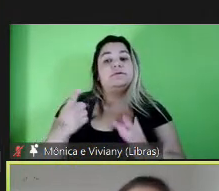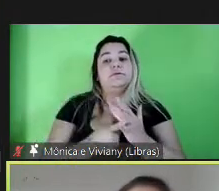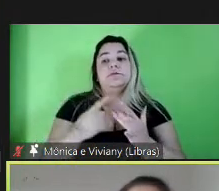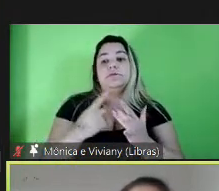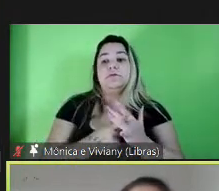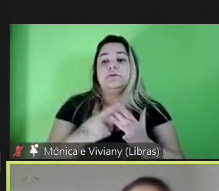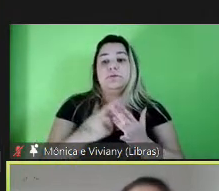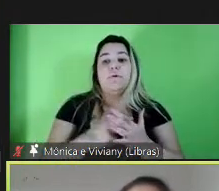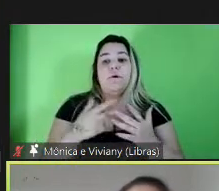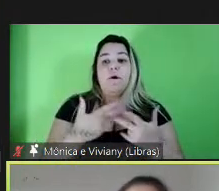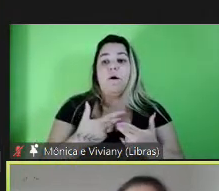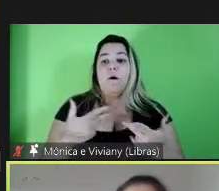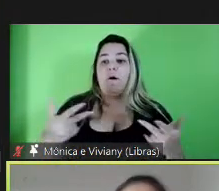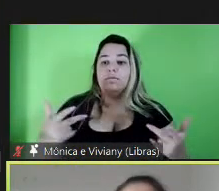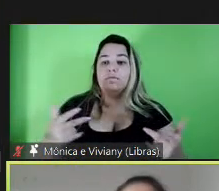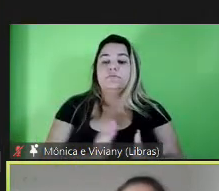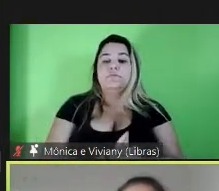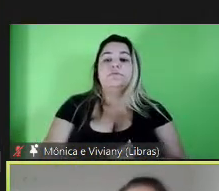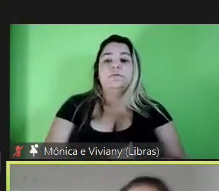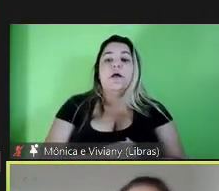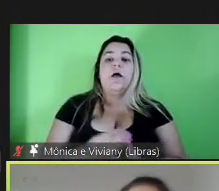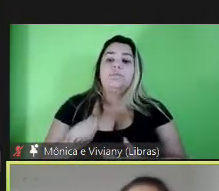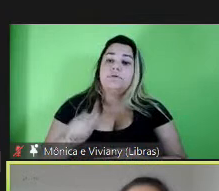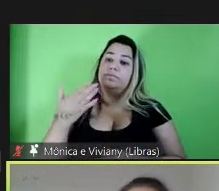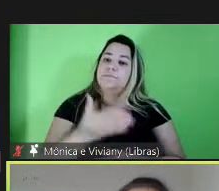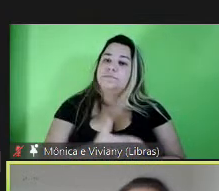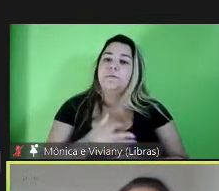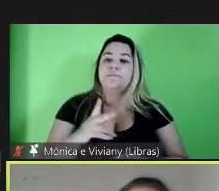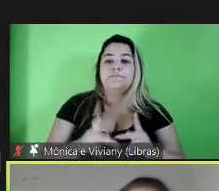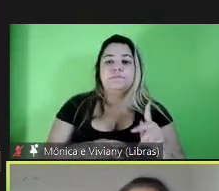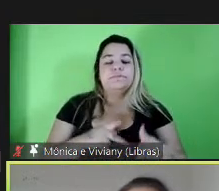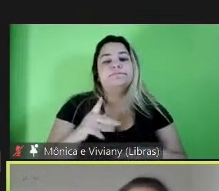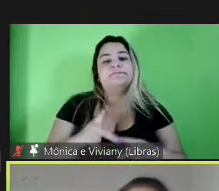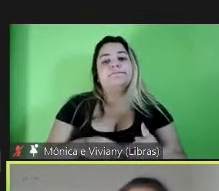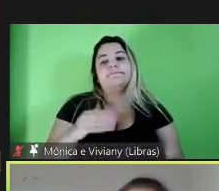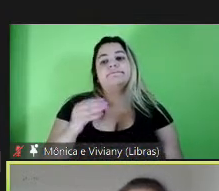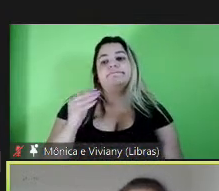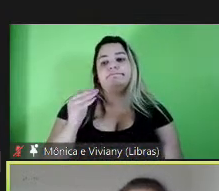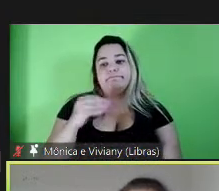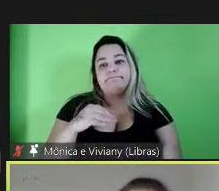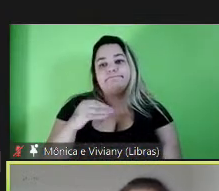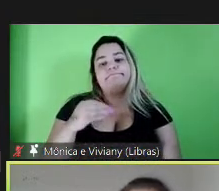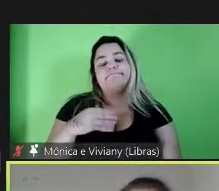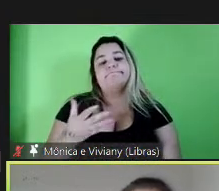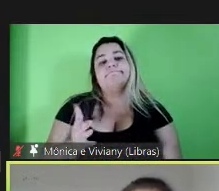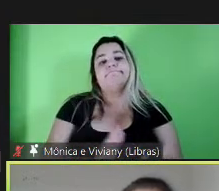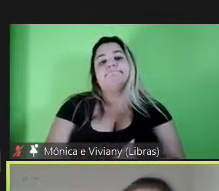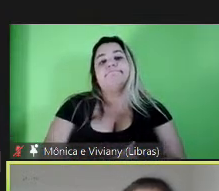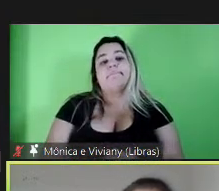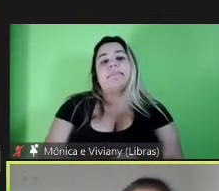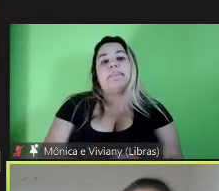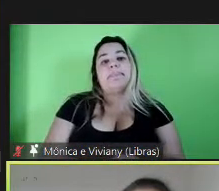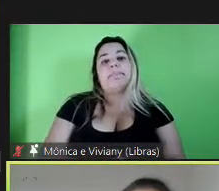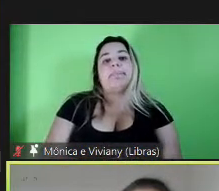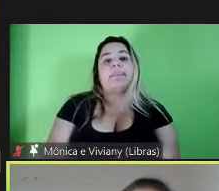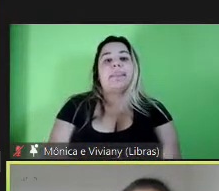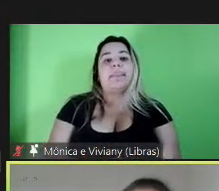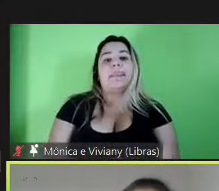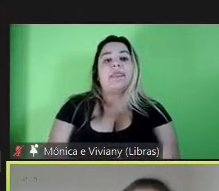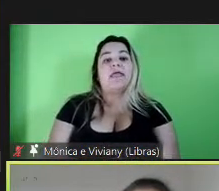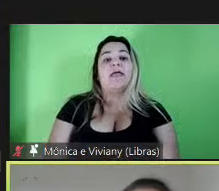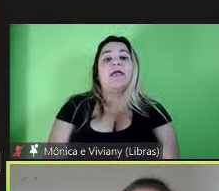of health, it's not very strengthened. So the participation, the popular participation is more fragile. Next